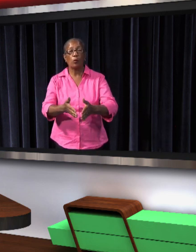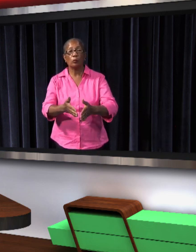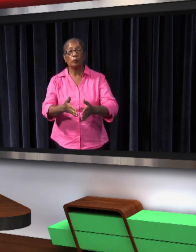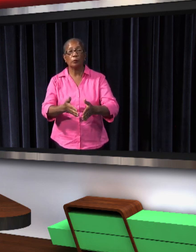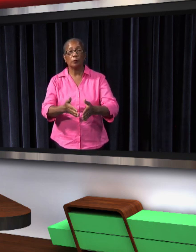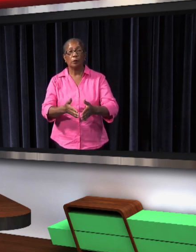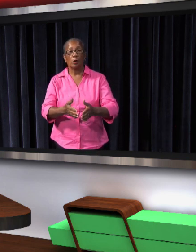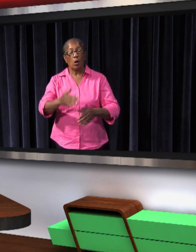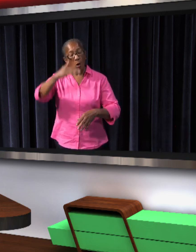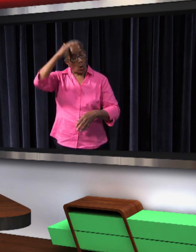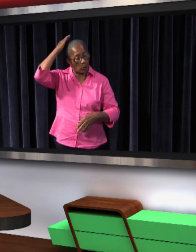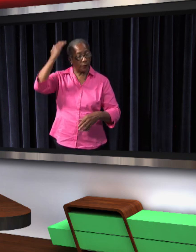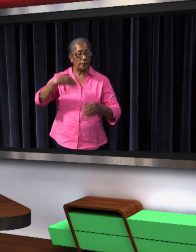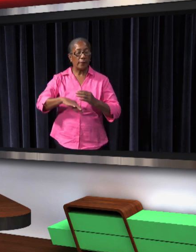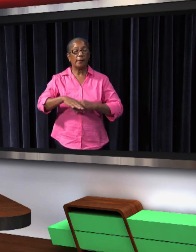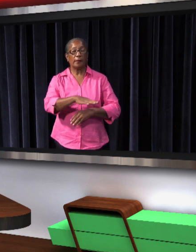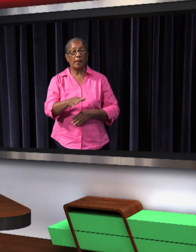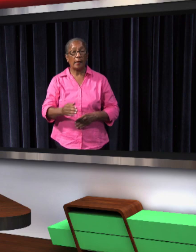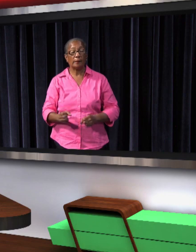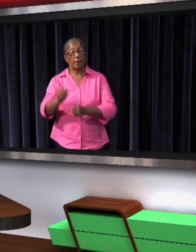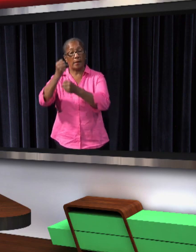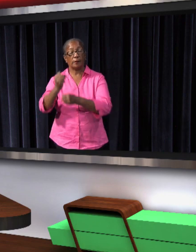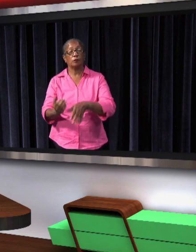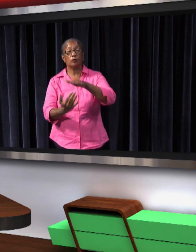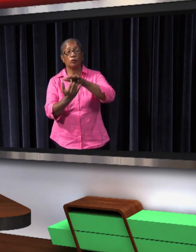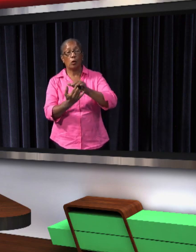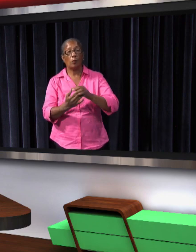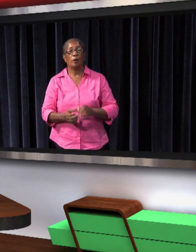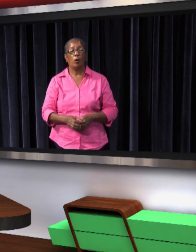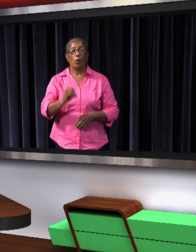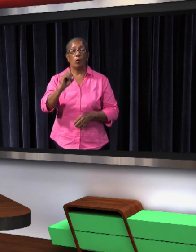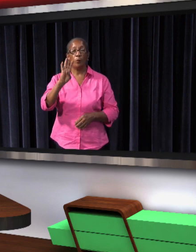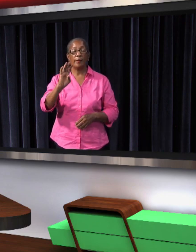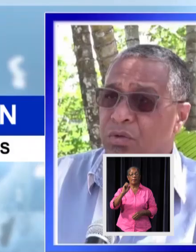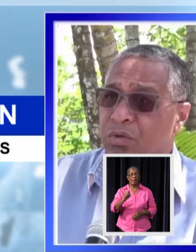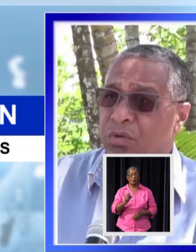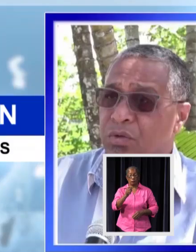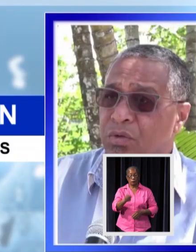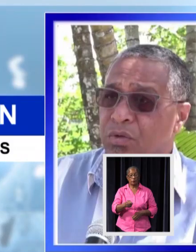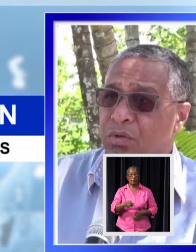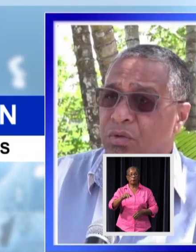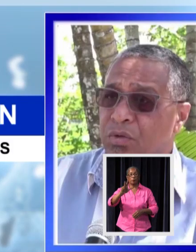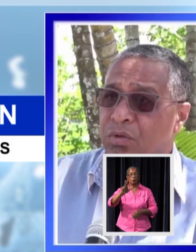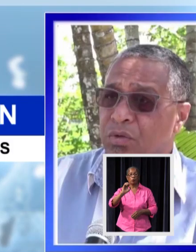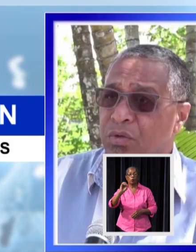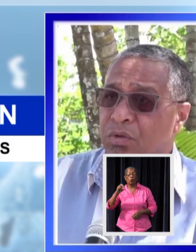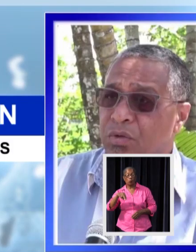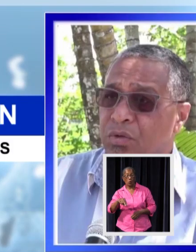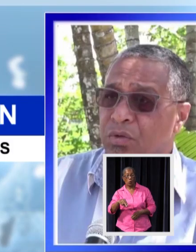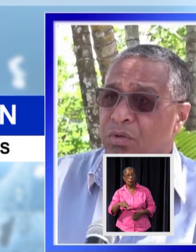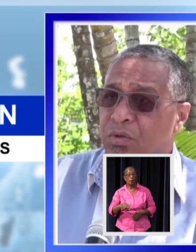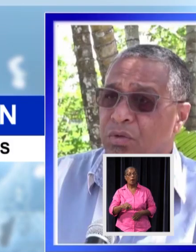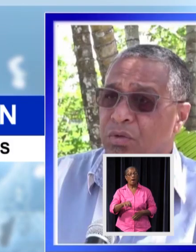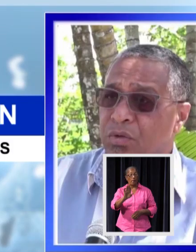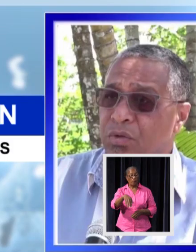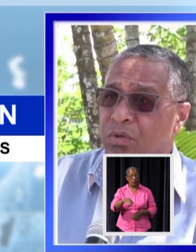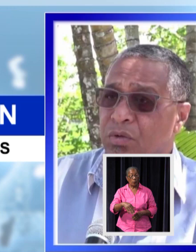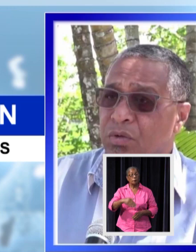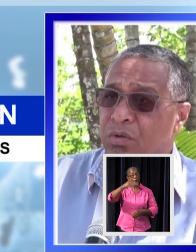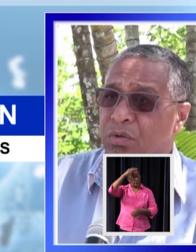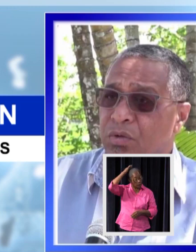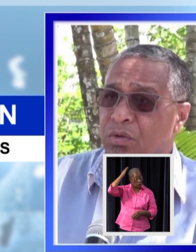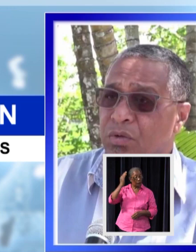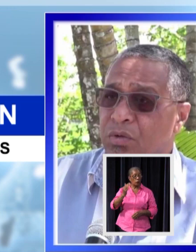Suriname OBS yesterday. The action has been suspended. According to the OBS chairman,